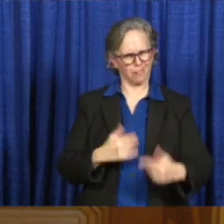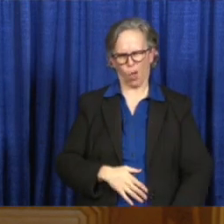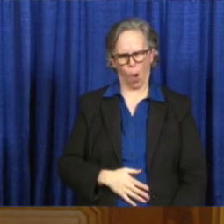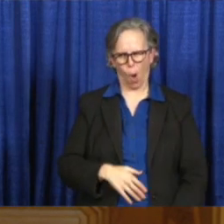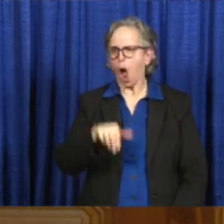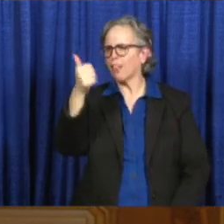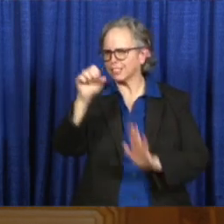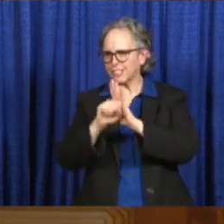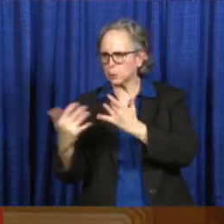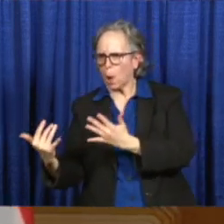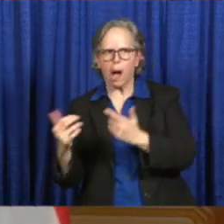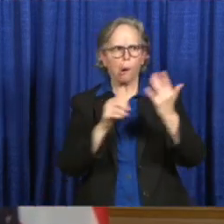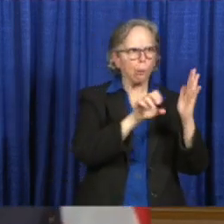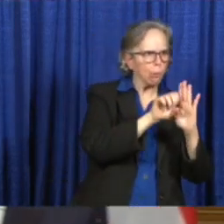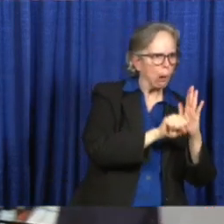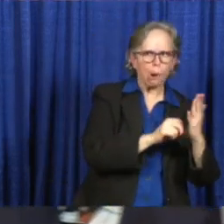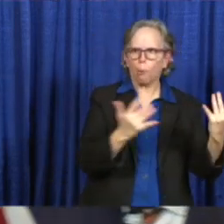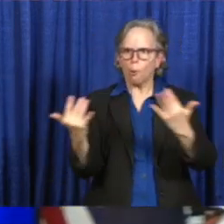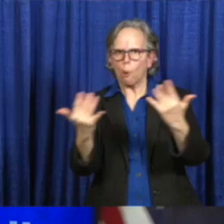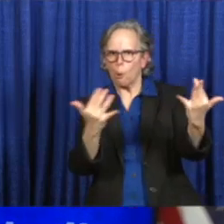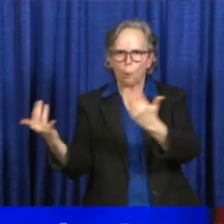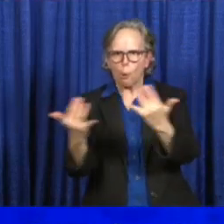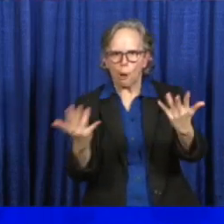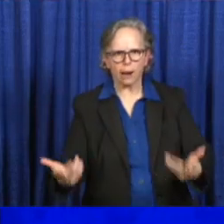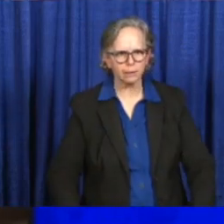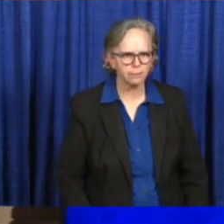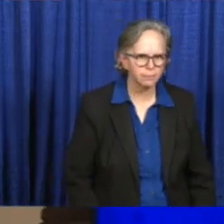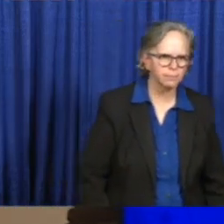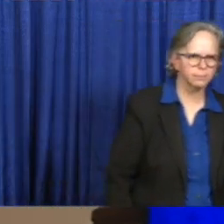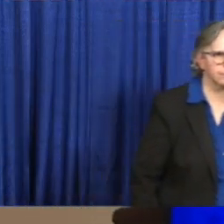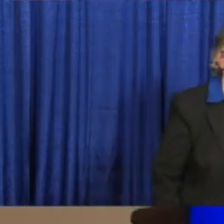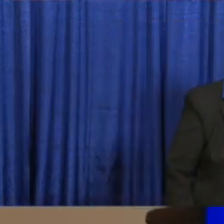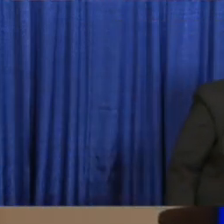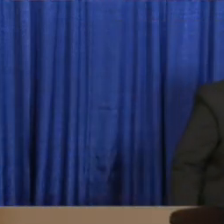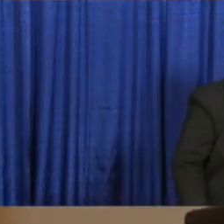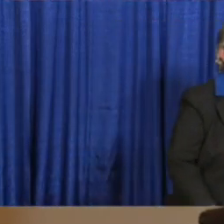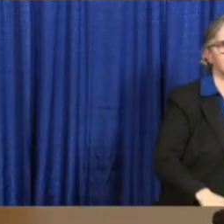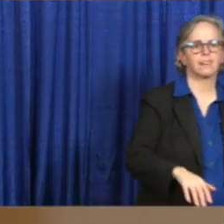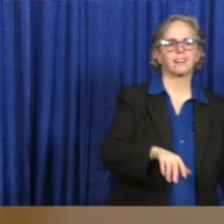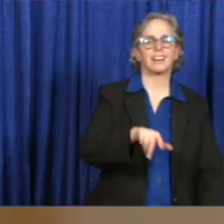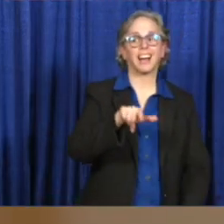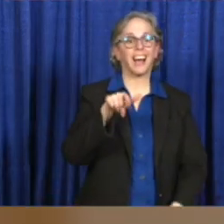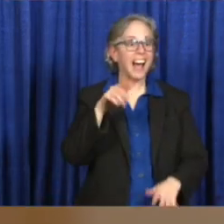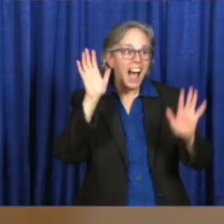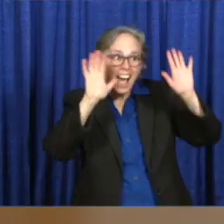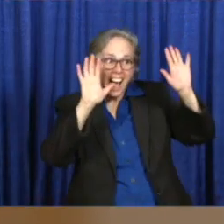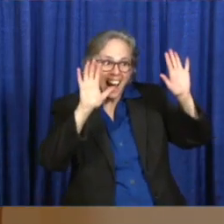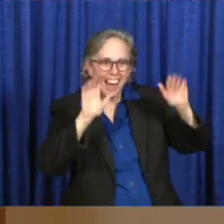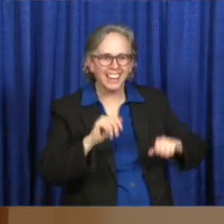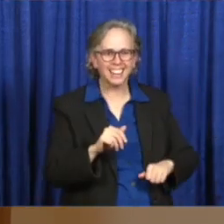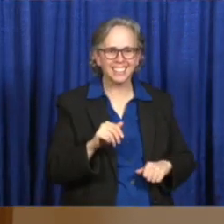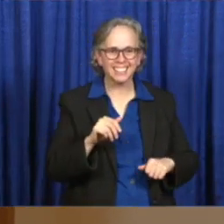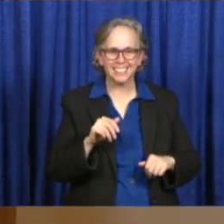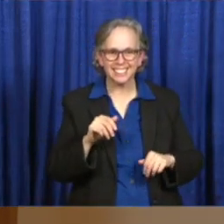country. Hi, Acton, you want to add Ben. anything? You didn't move yet. That's good.